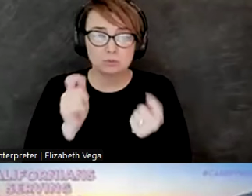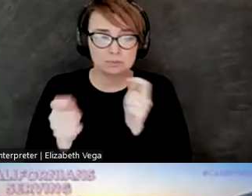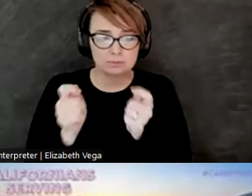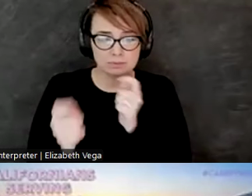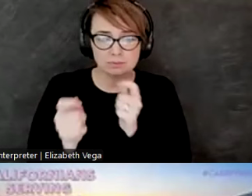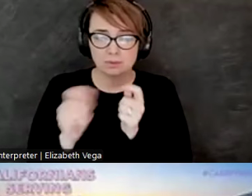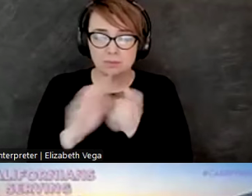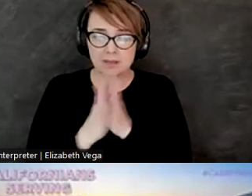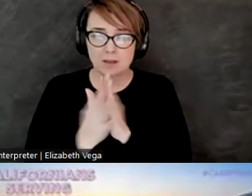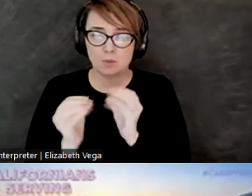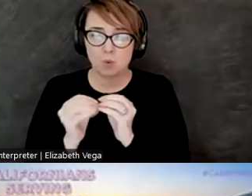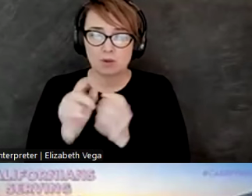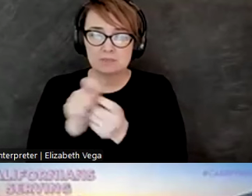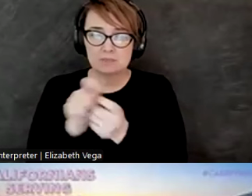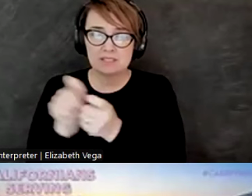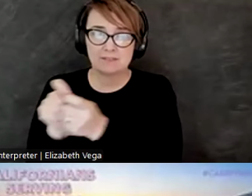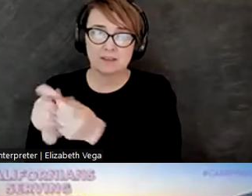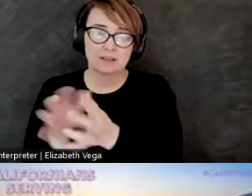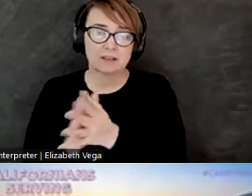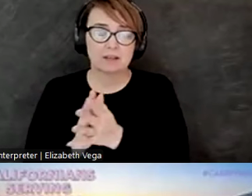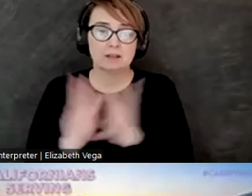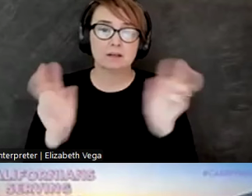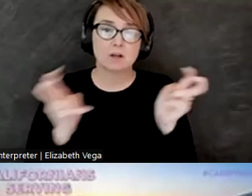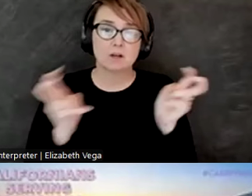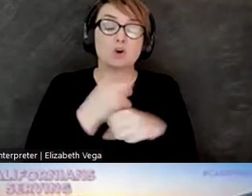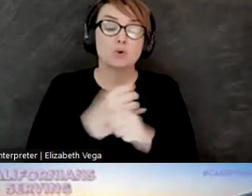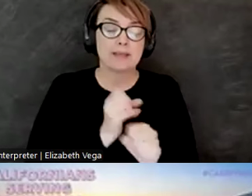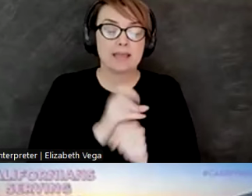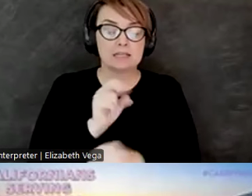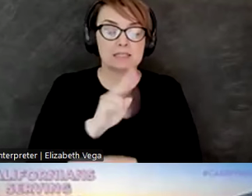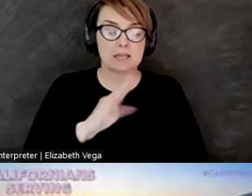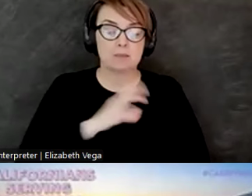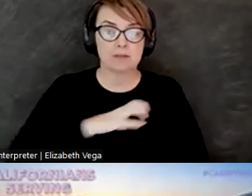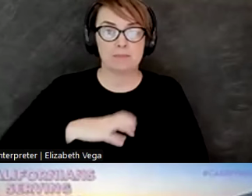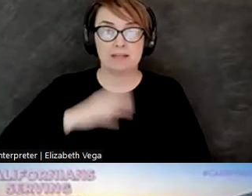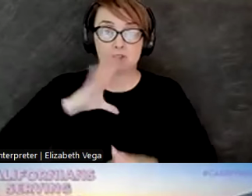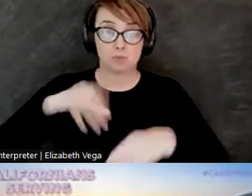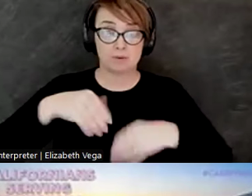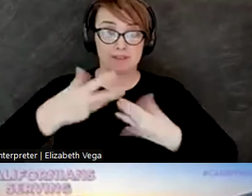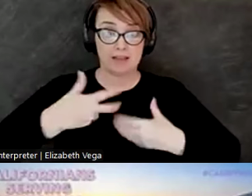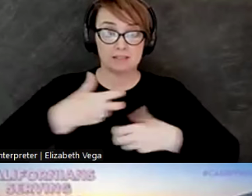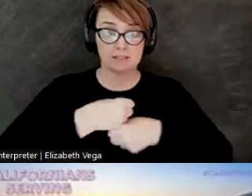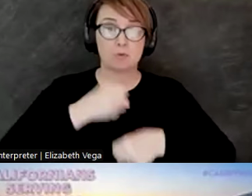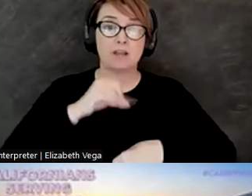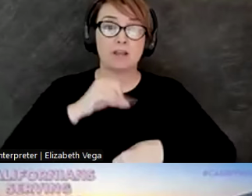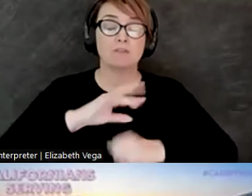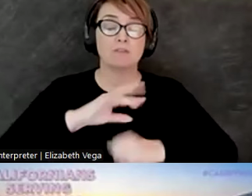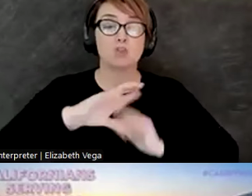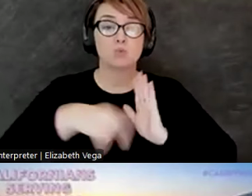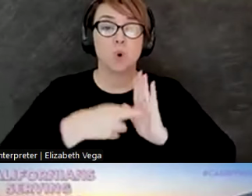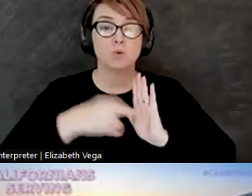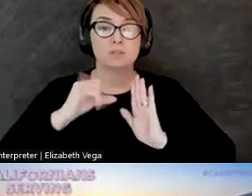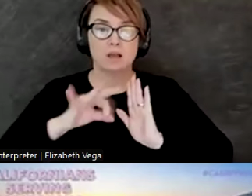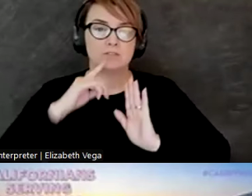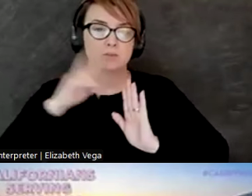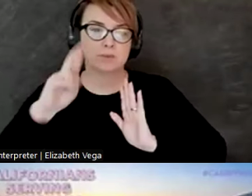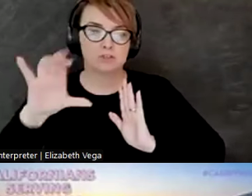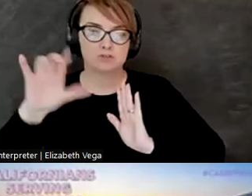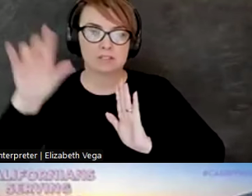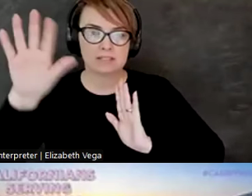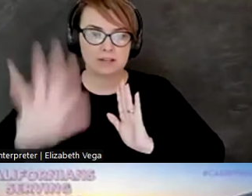way? Create a subcommittee to provide a summary of the roles of the regional centers in